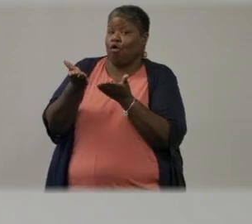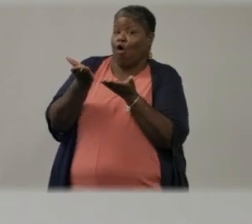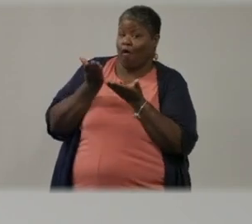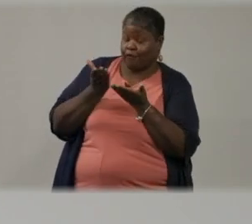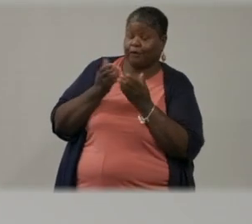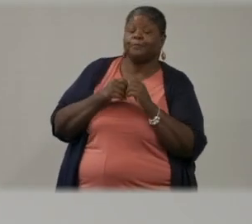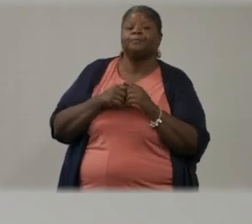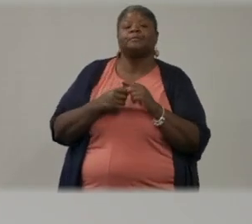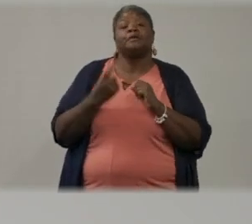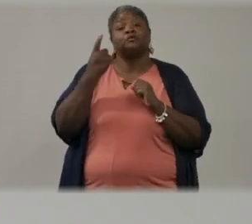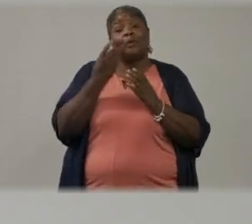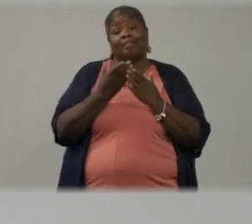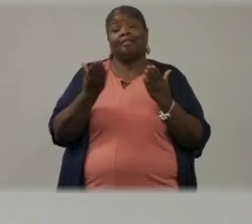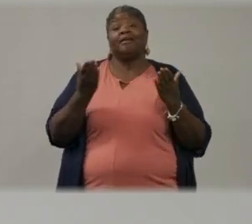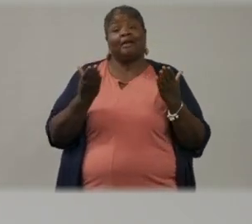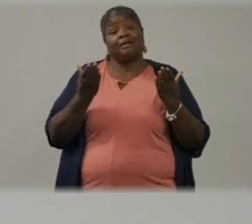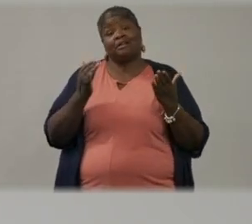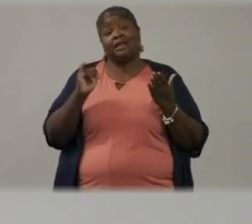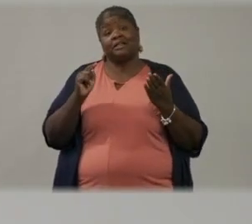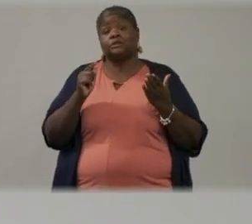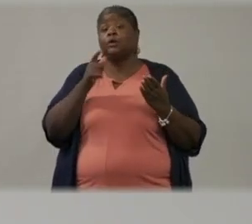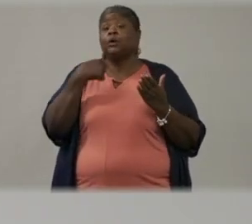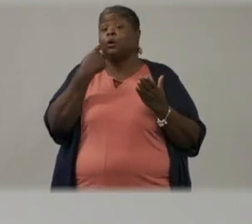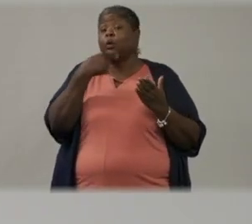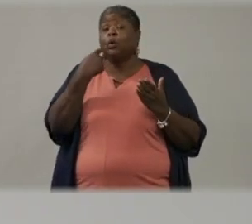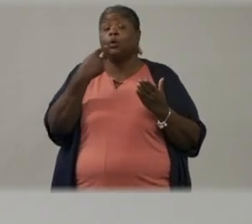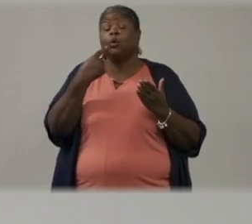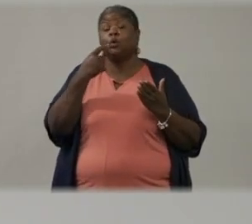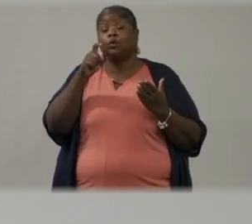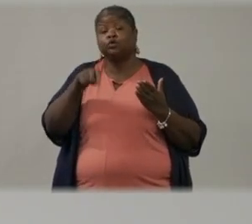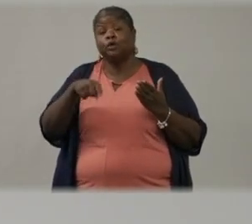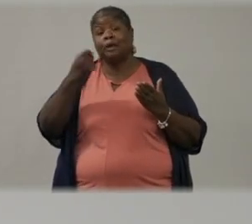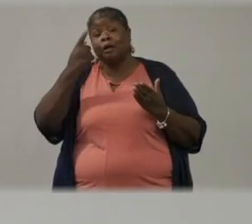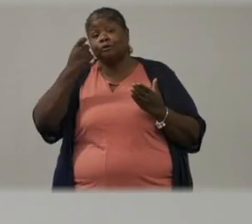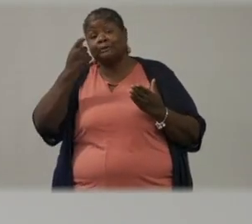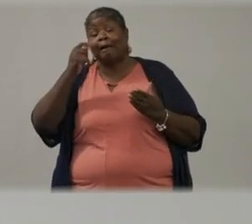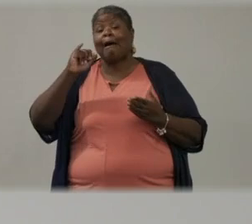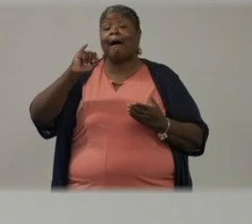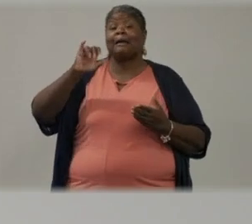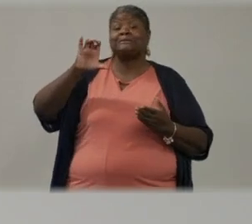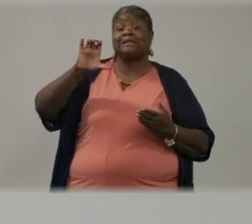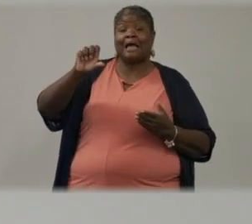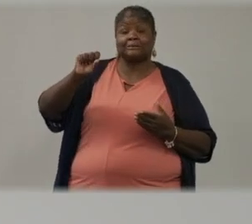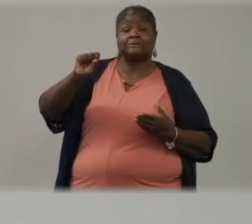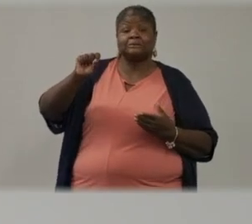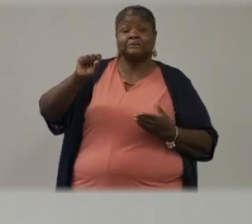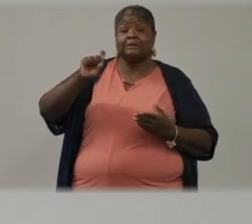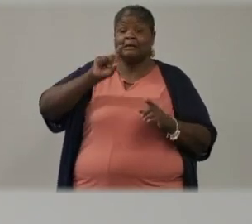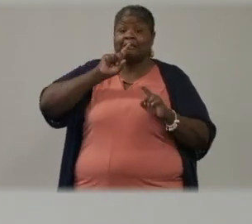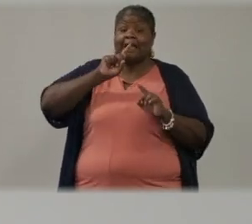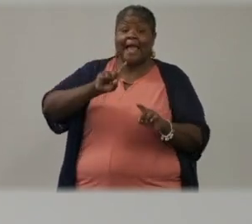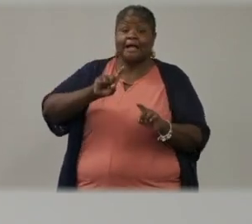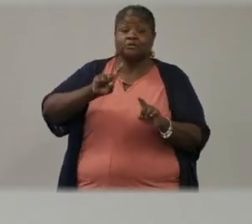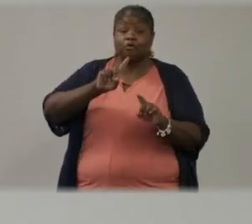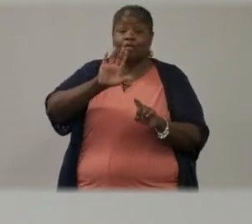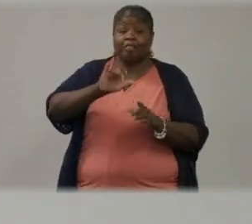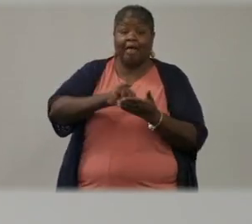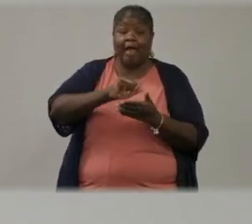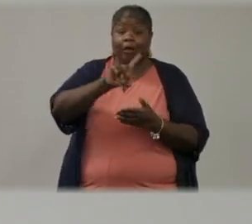But that's one of the things. It's who should understand ICS? The answer to that question is pretty much